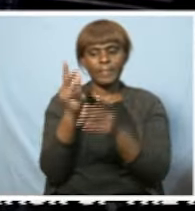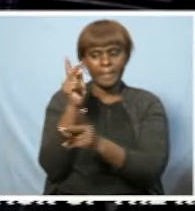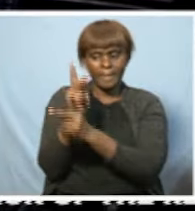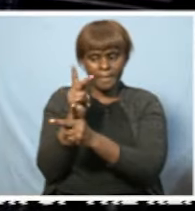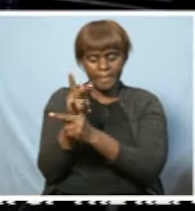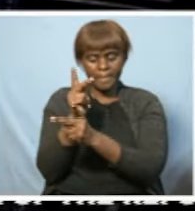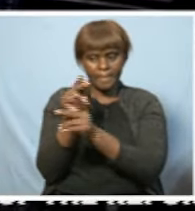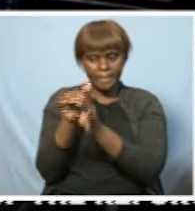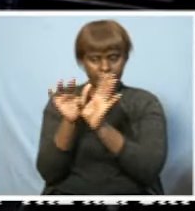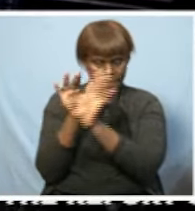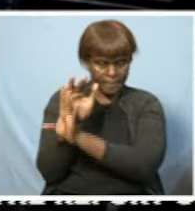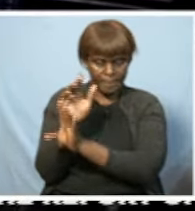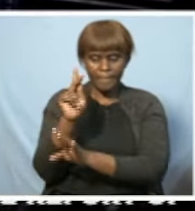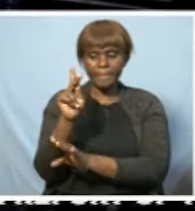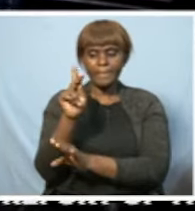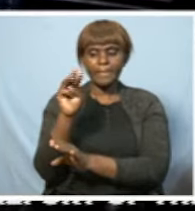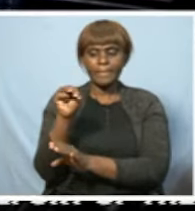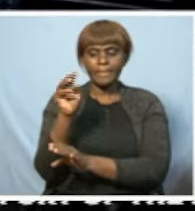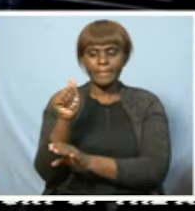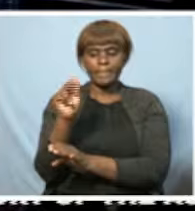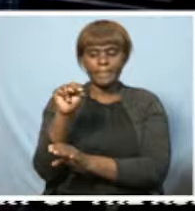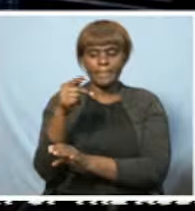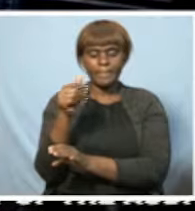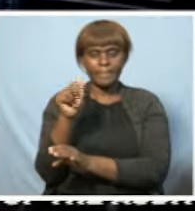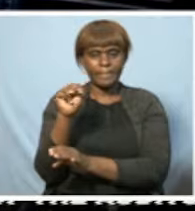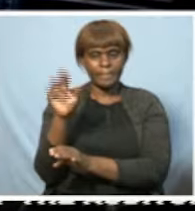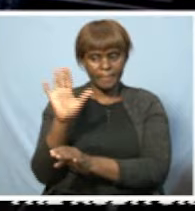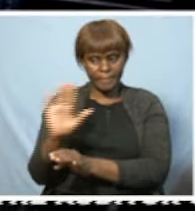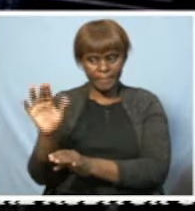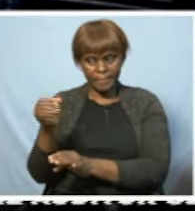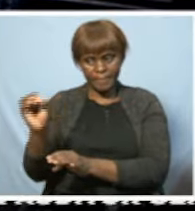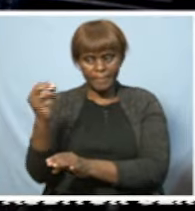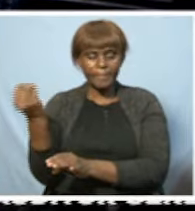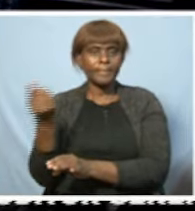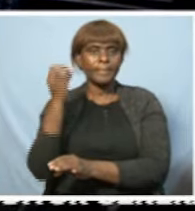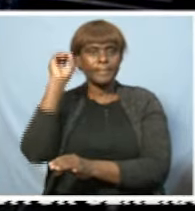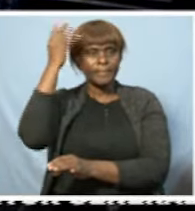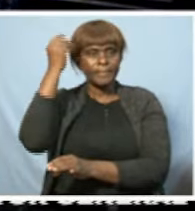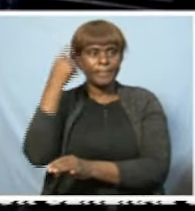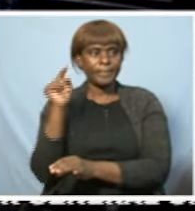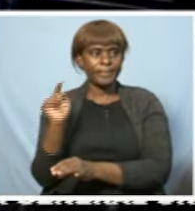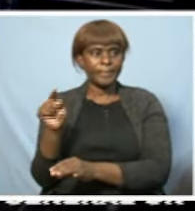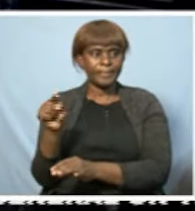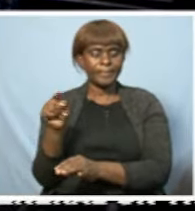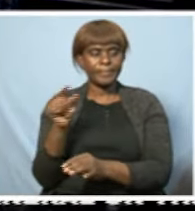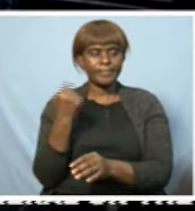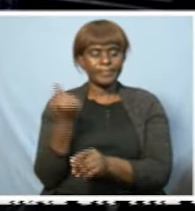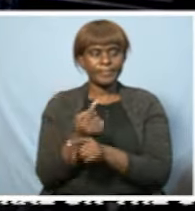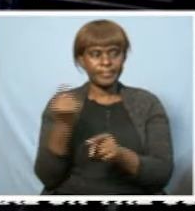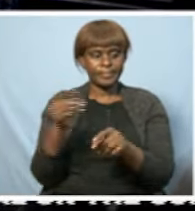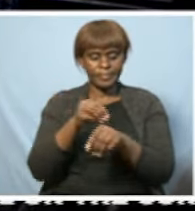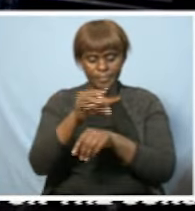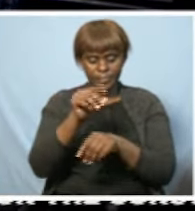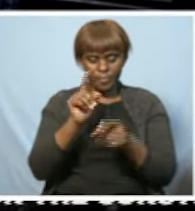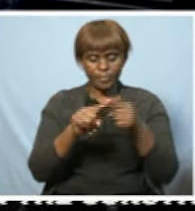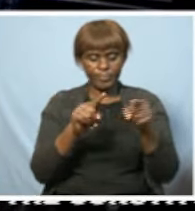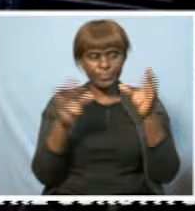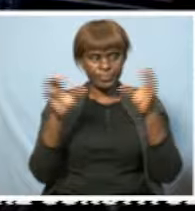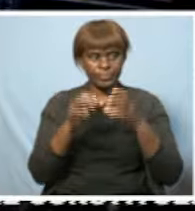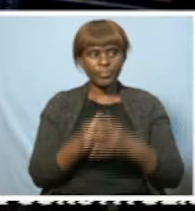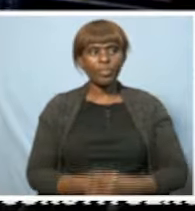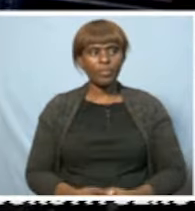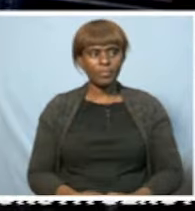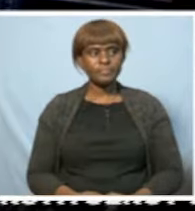in Mangango constituency because it's an ambulance for Mangango constituency. Maybe just an advice to this council, let them do the right